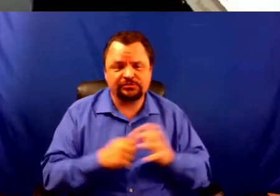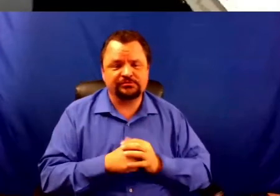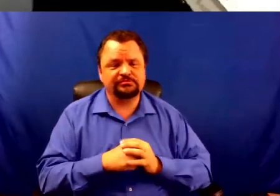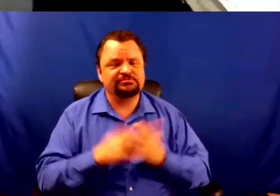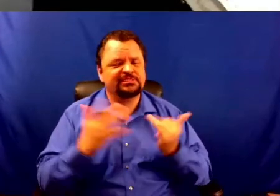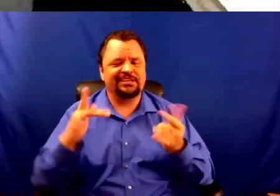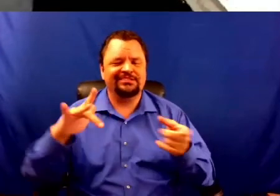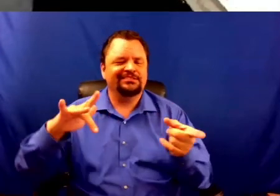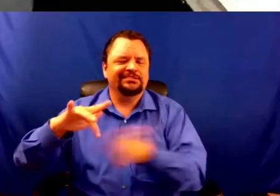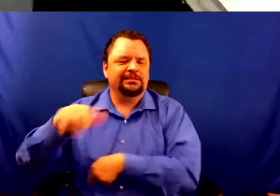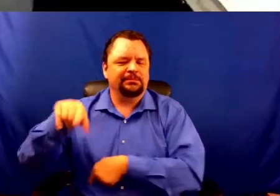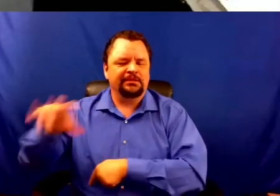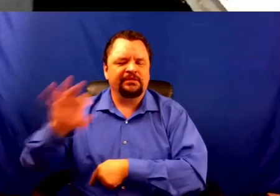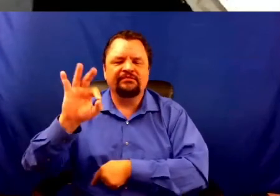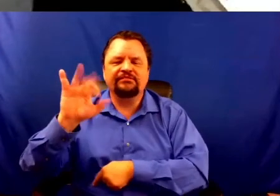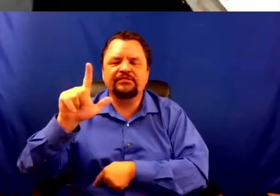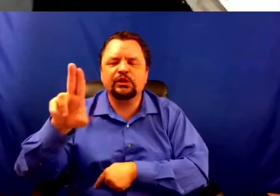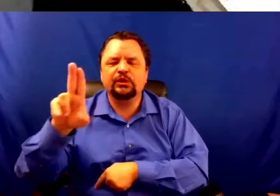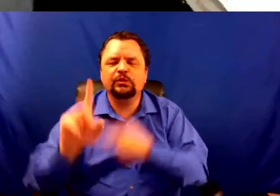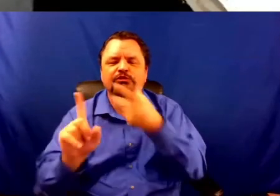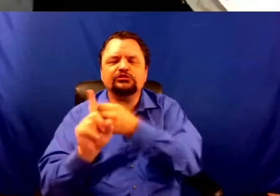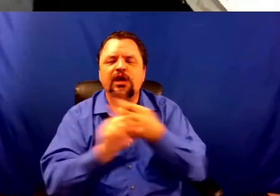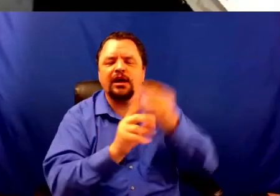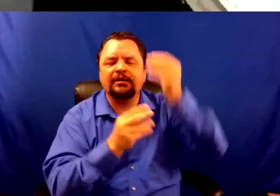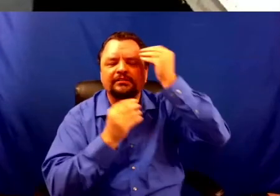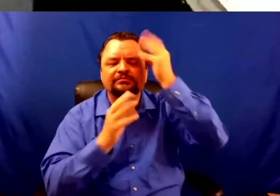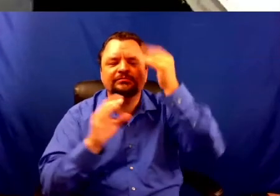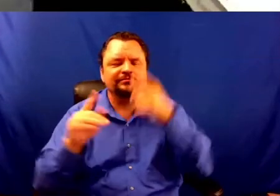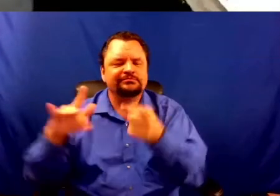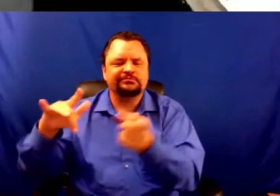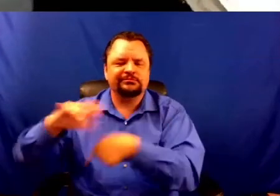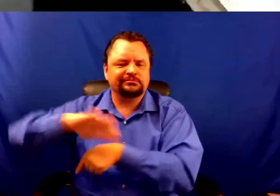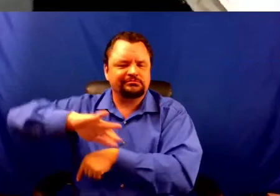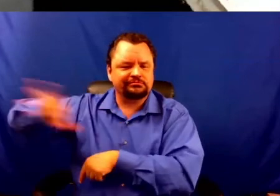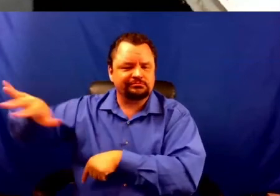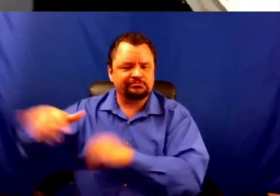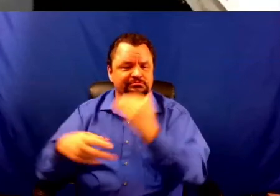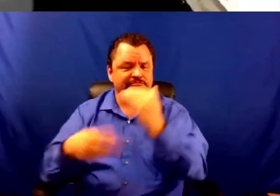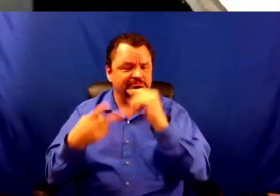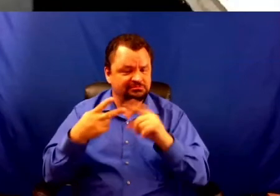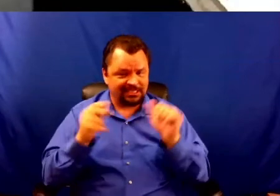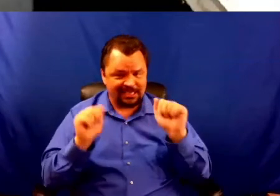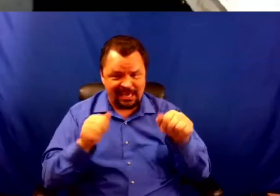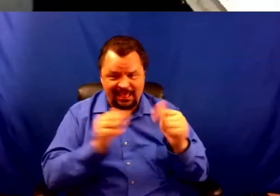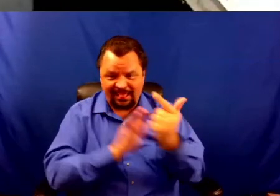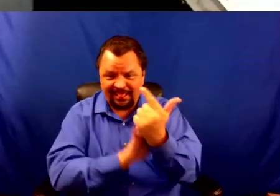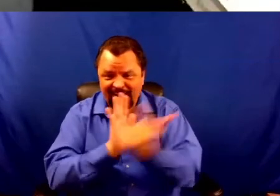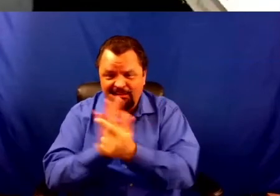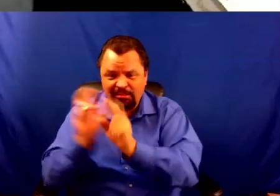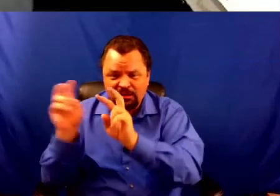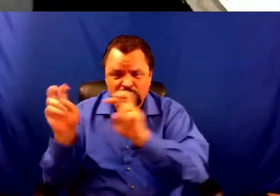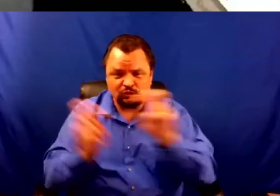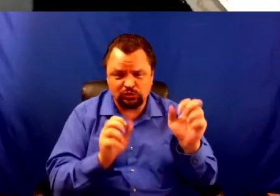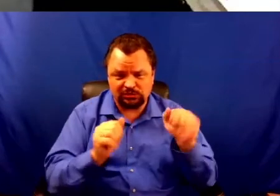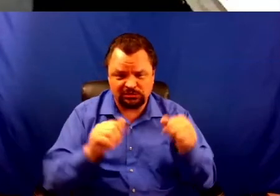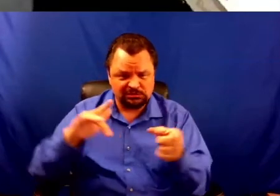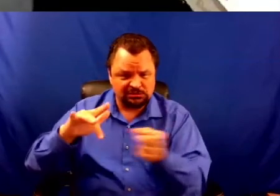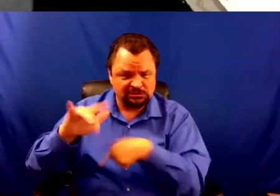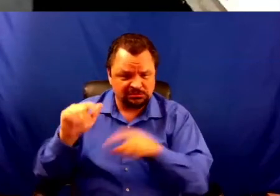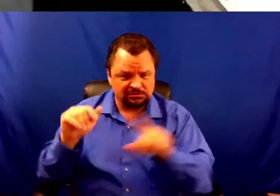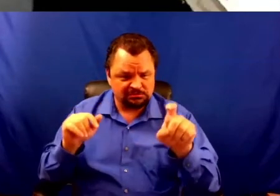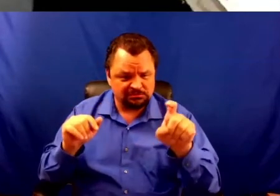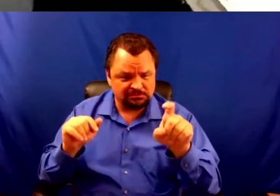flu update. We're also going to skip the, can we do that legally, or do we need to vote on the We gotta action vote on the items? contracts, I think. There's